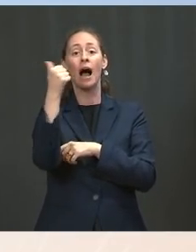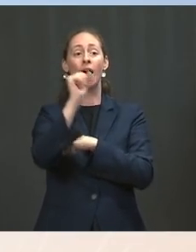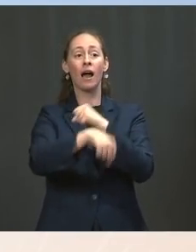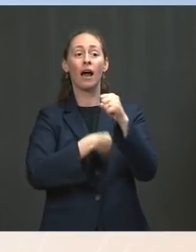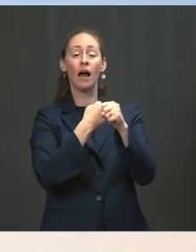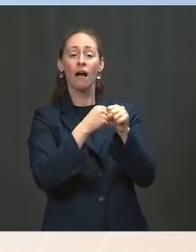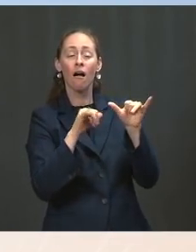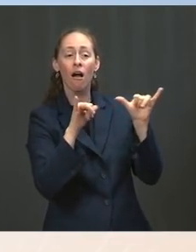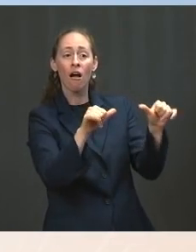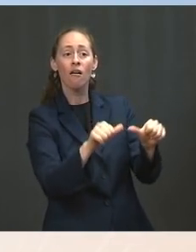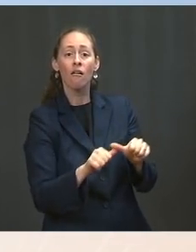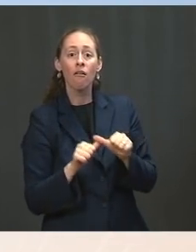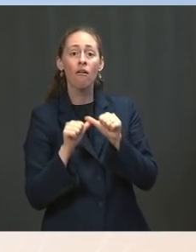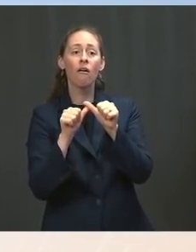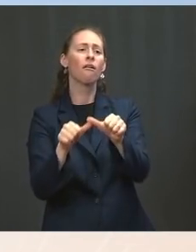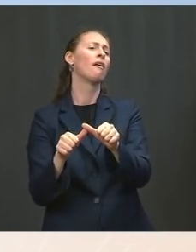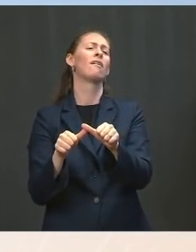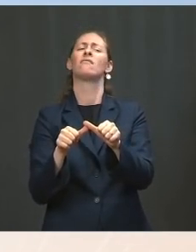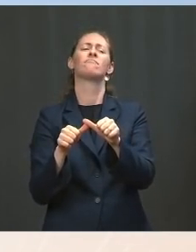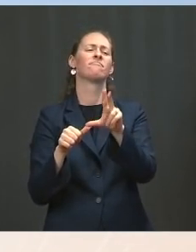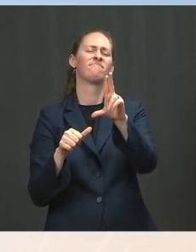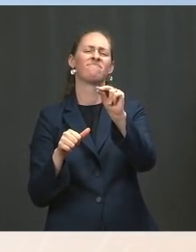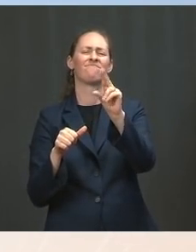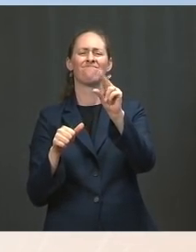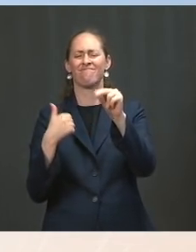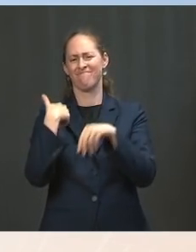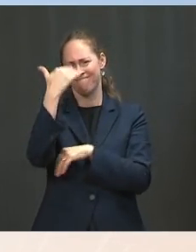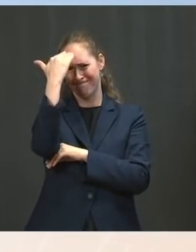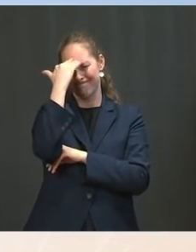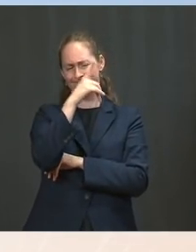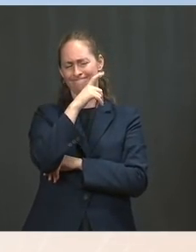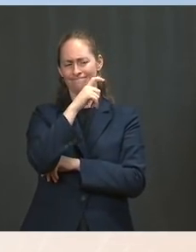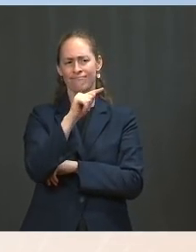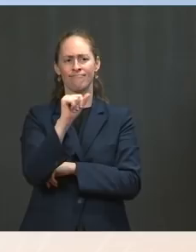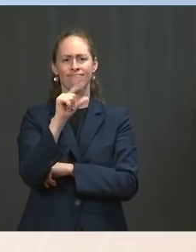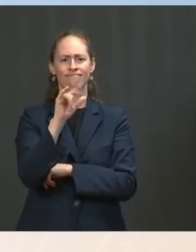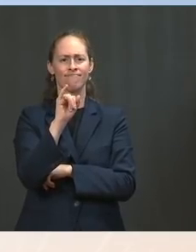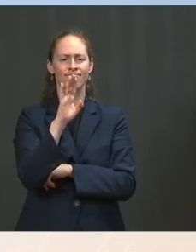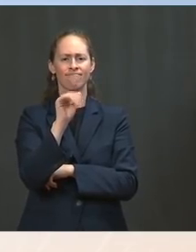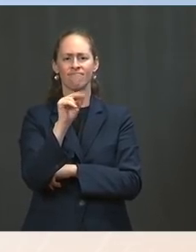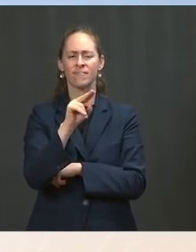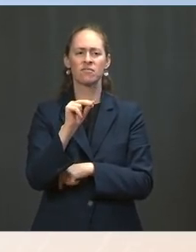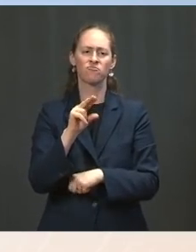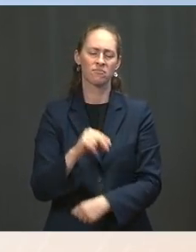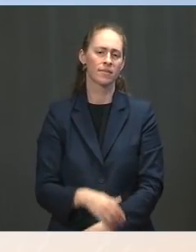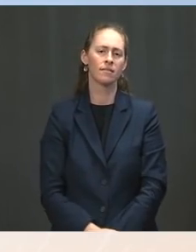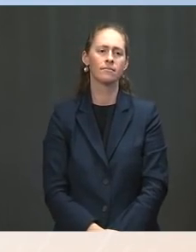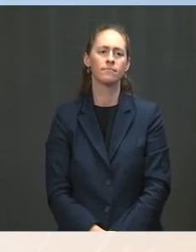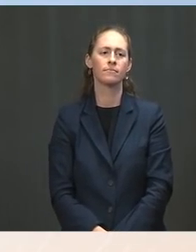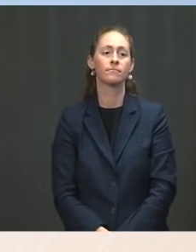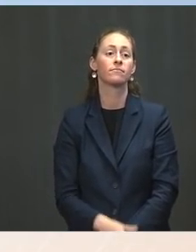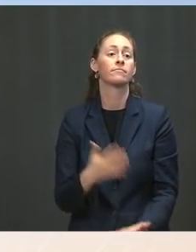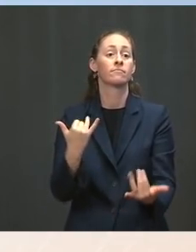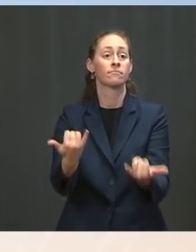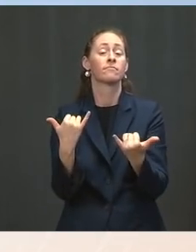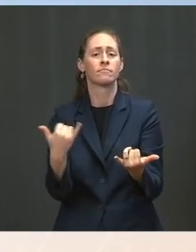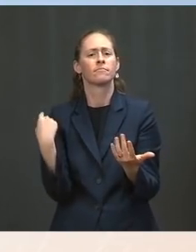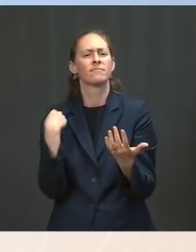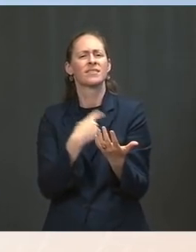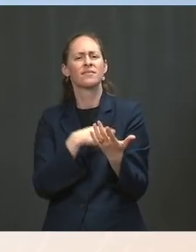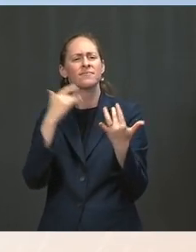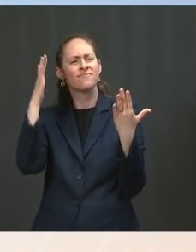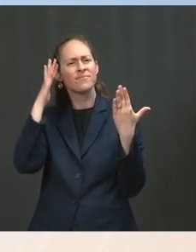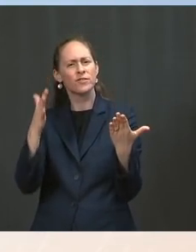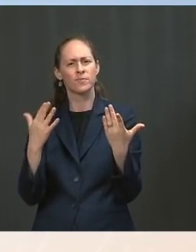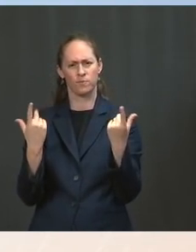the Taliban. And from our perspective, what we need to do right now is focus on our task at hand. And our